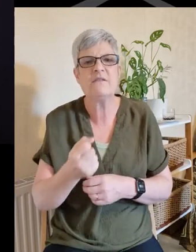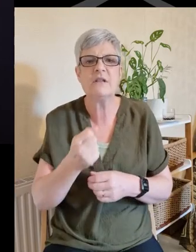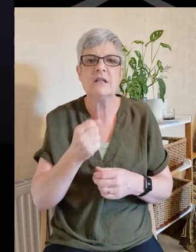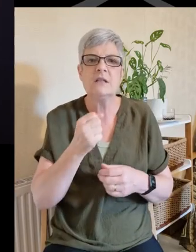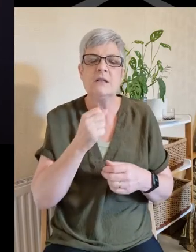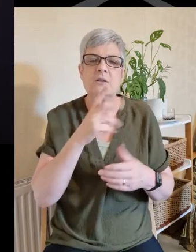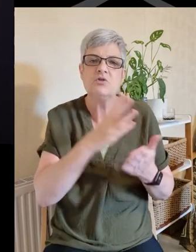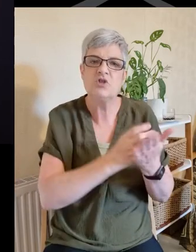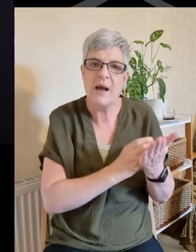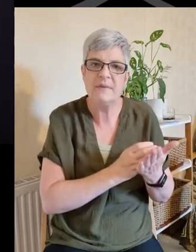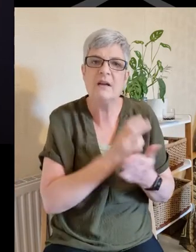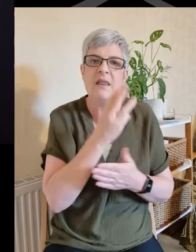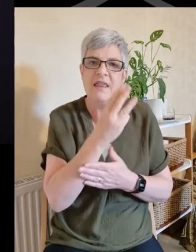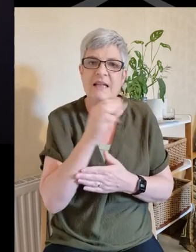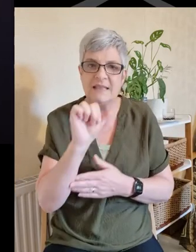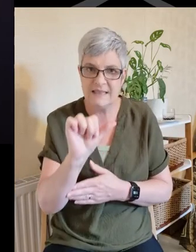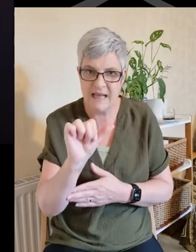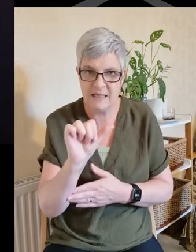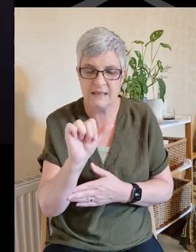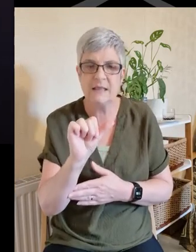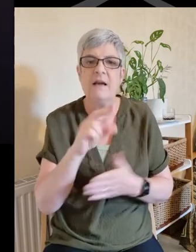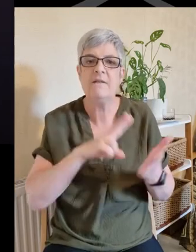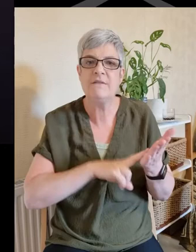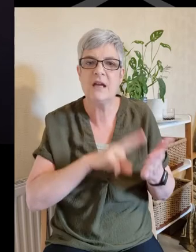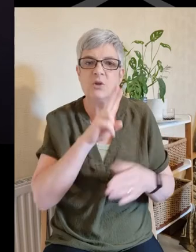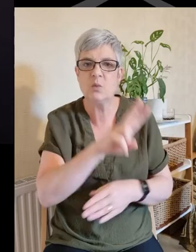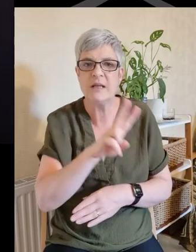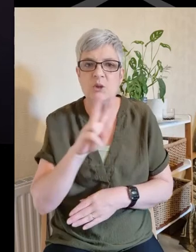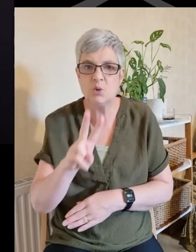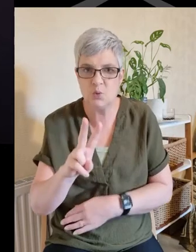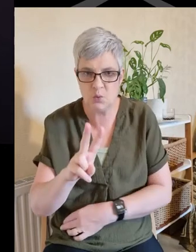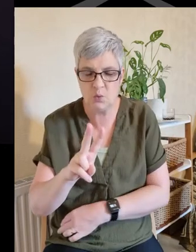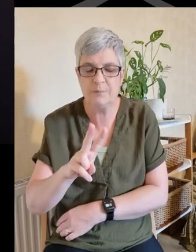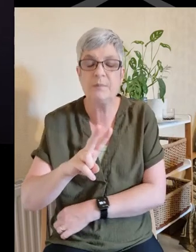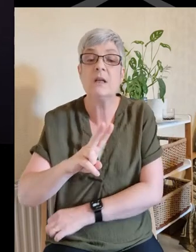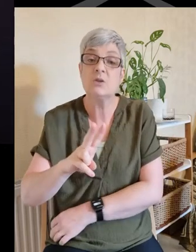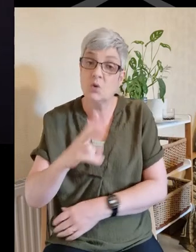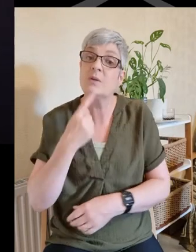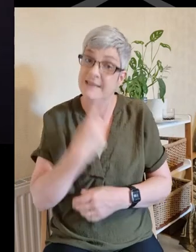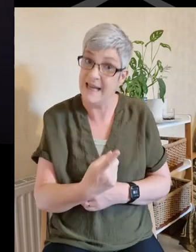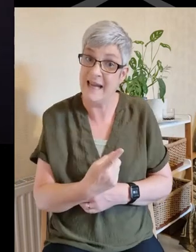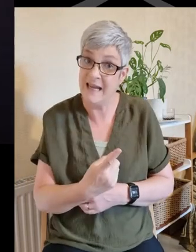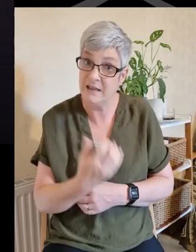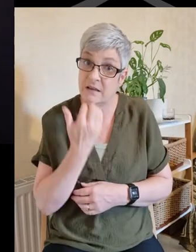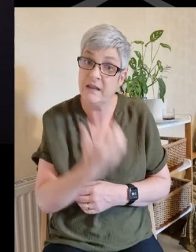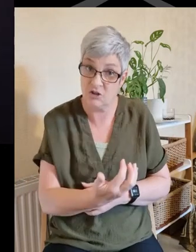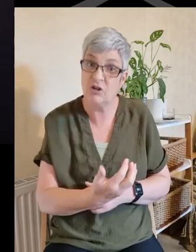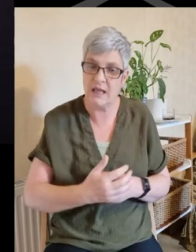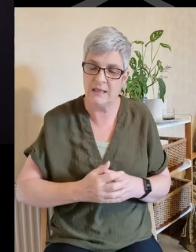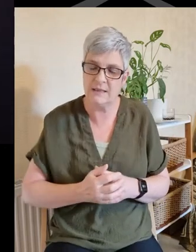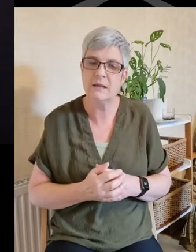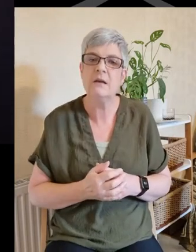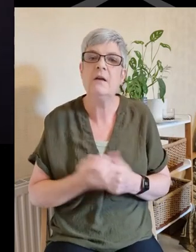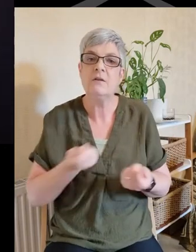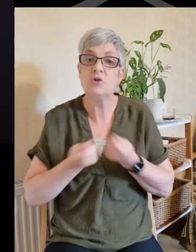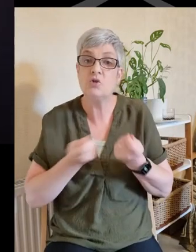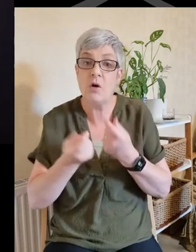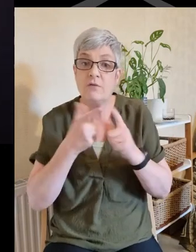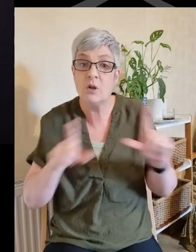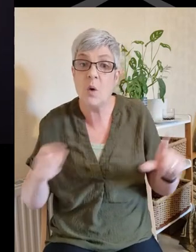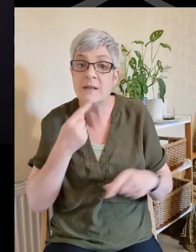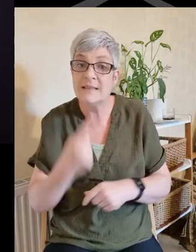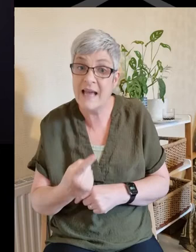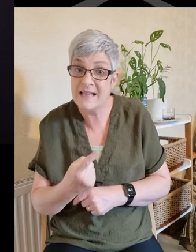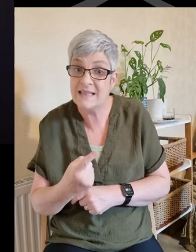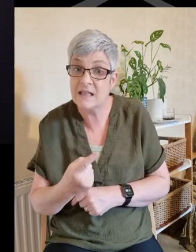36 of Ezekiel at verse 22, "Therefore say to the Israelites, this is what the Sovereign Lord says,